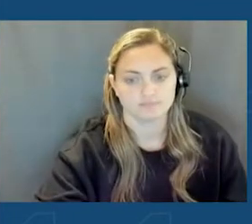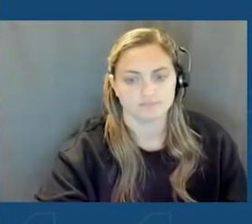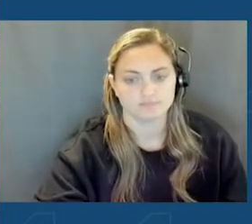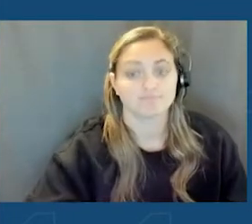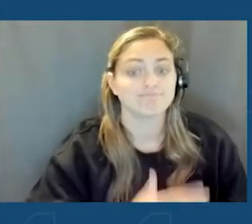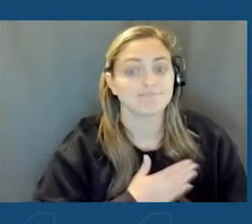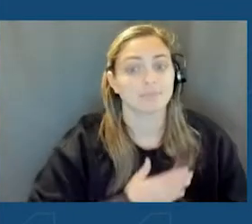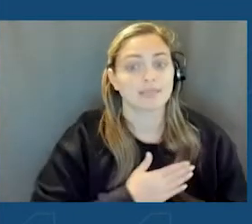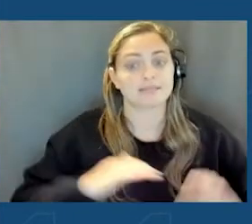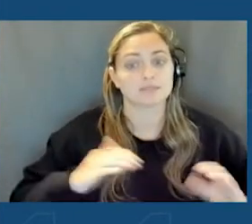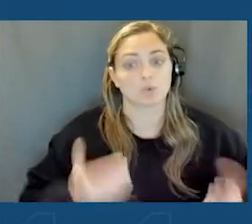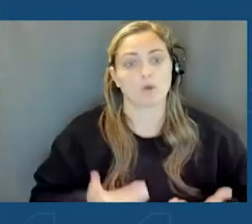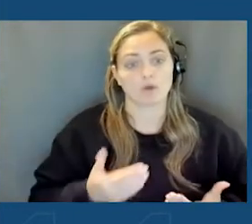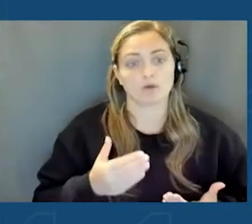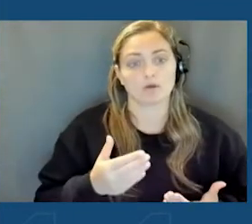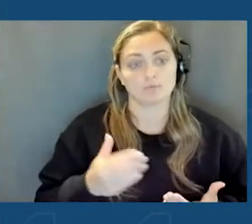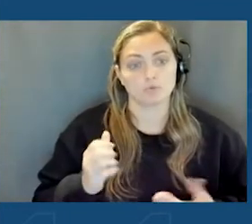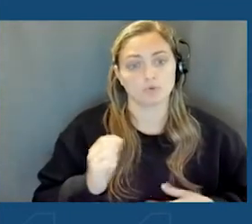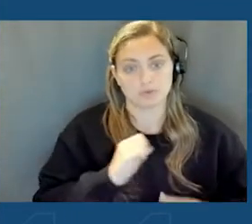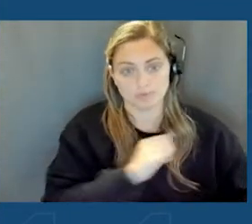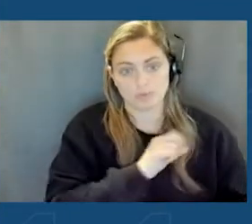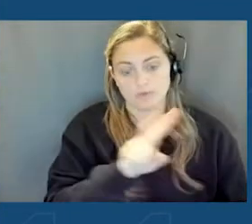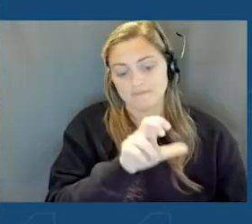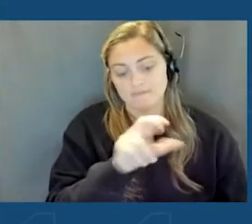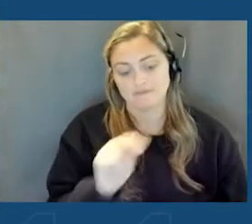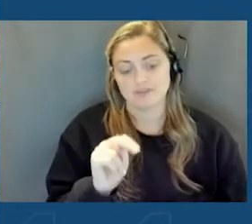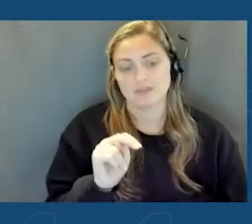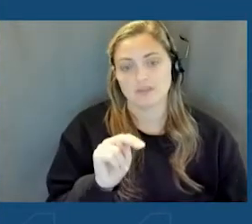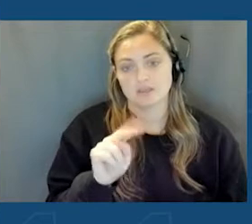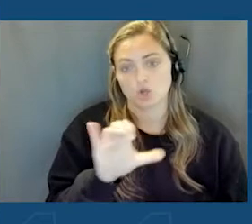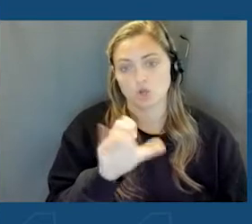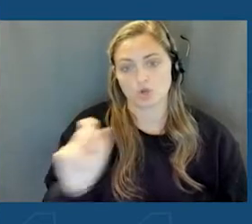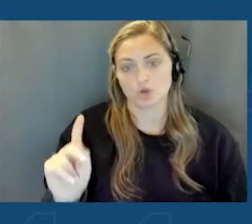to the podium Assemblymember Vivian Cook.